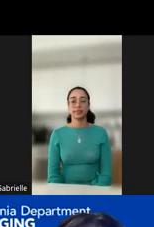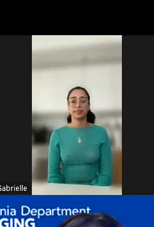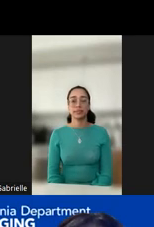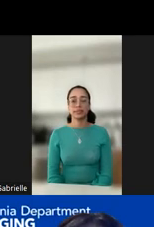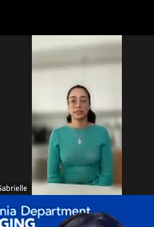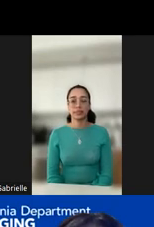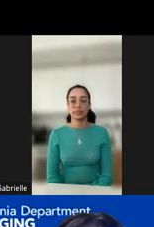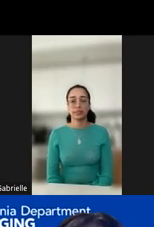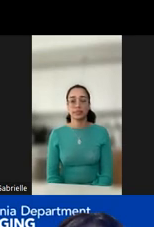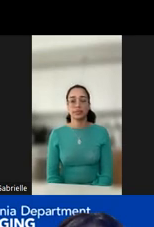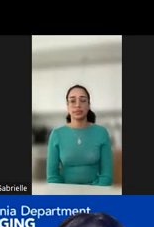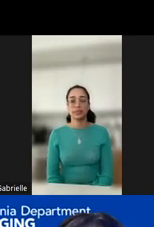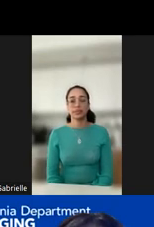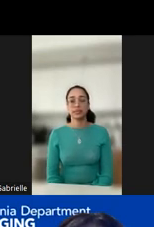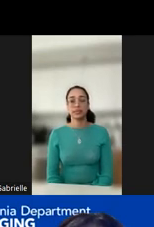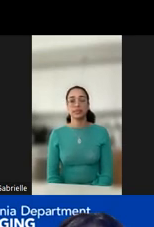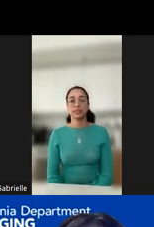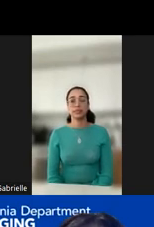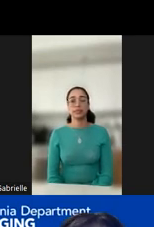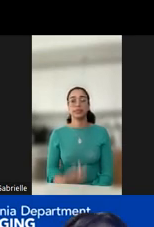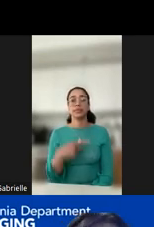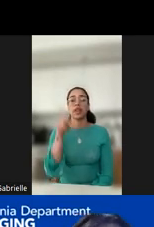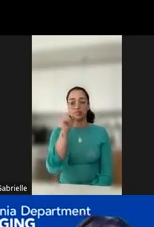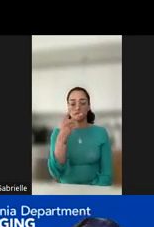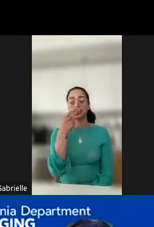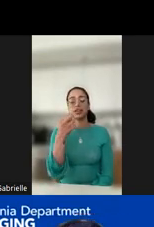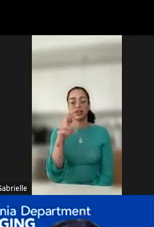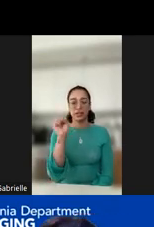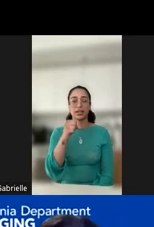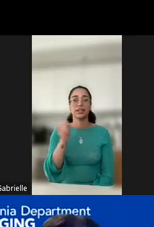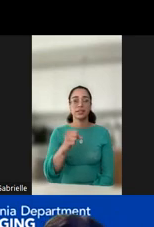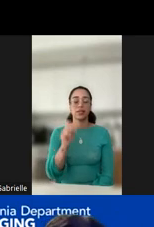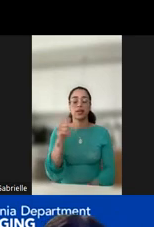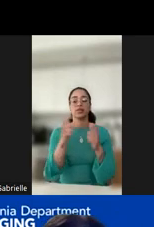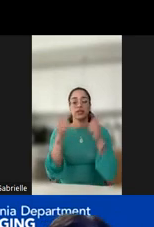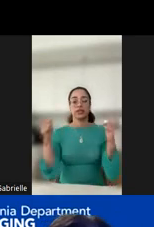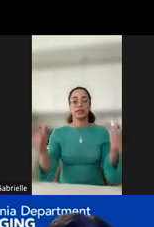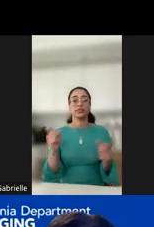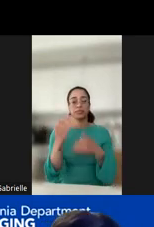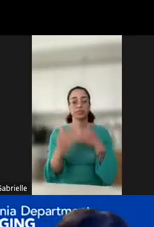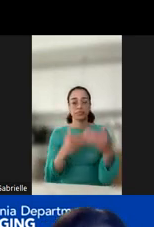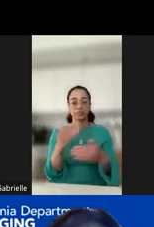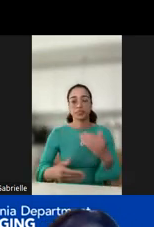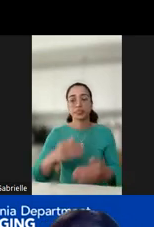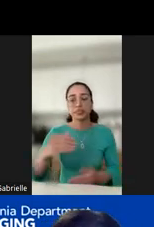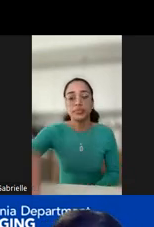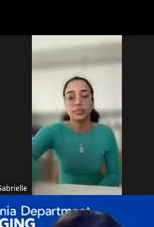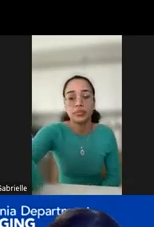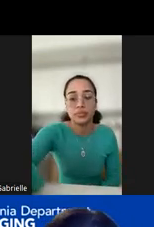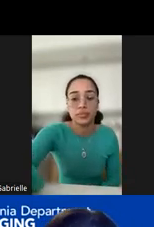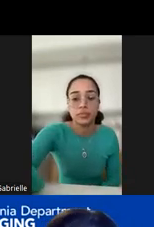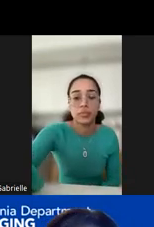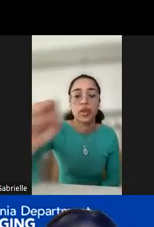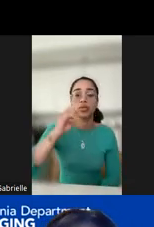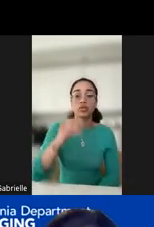I do see her. She has her hands up under attendee. Okay, great. So, so to set the tone